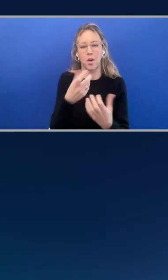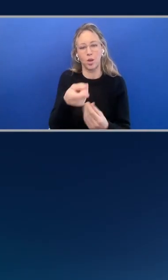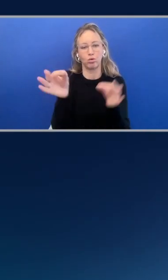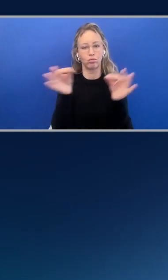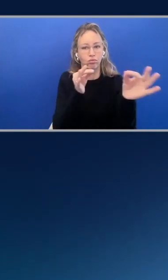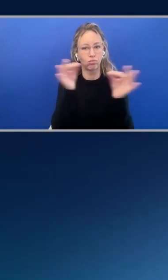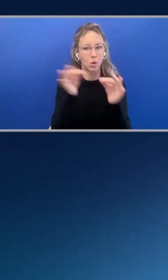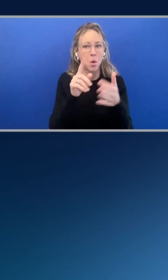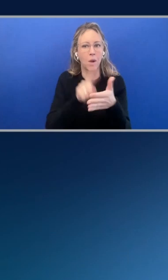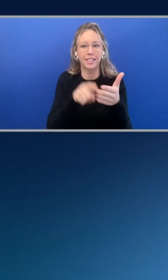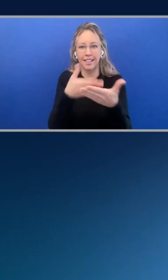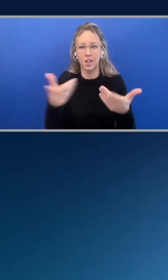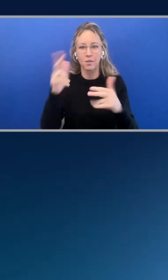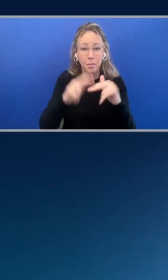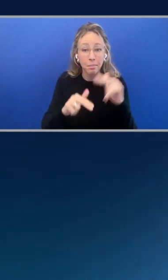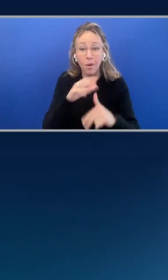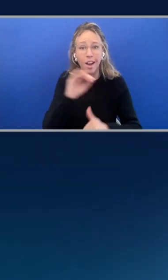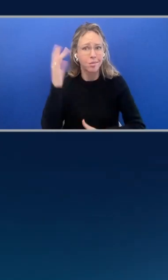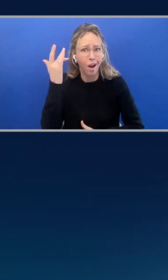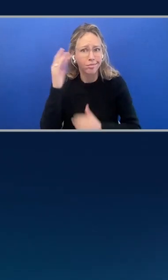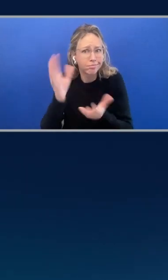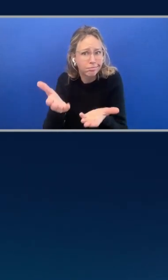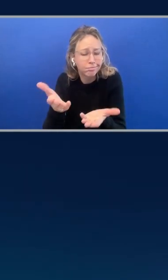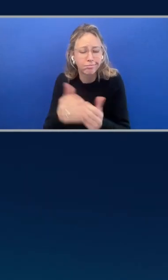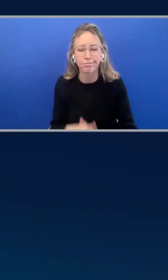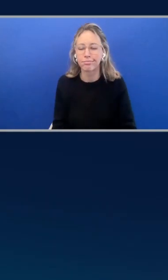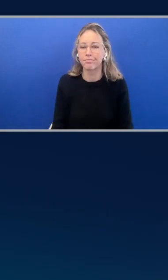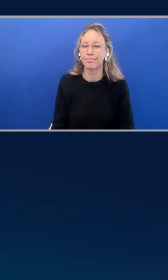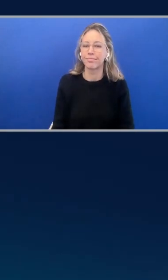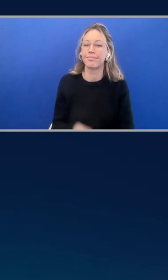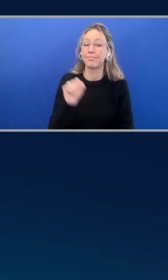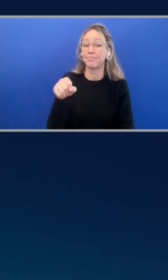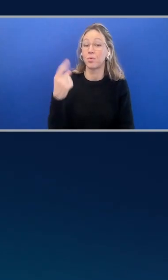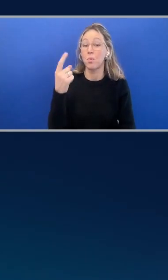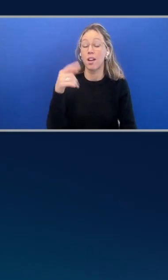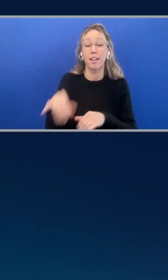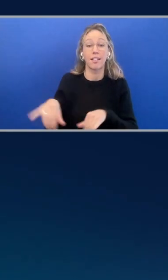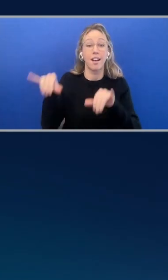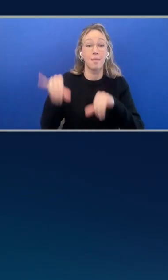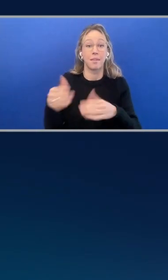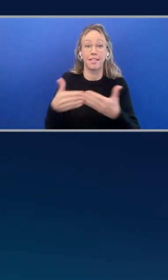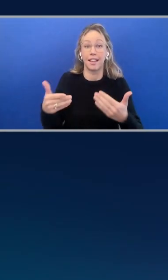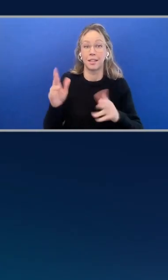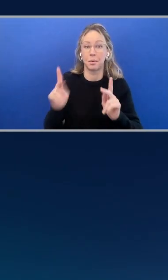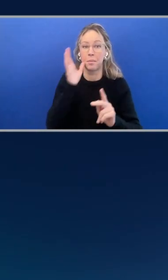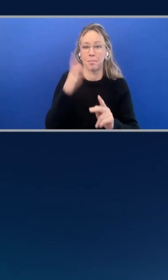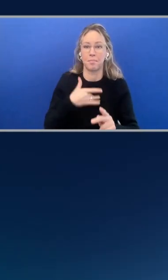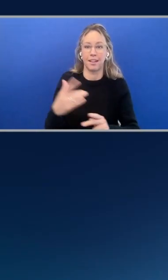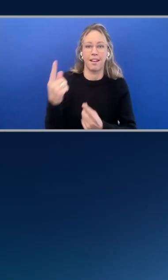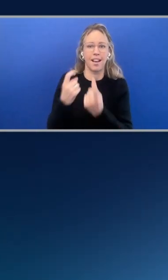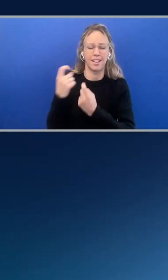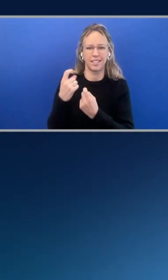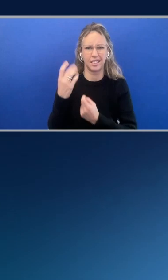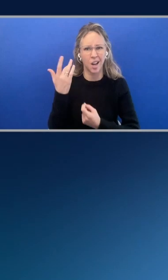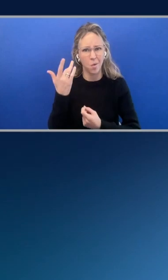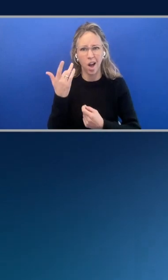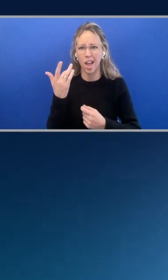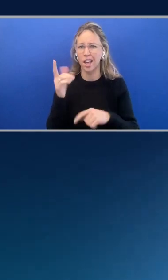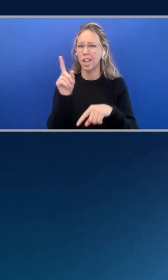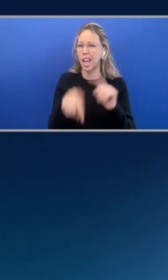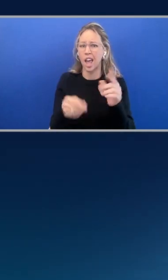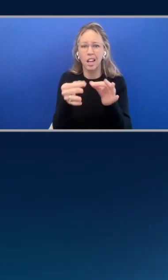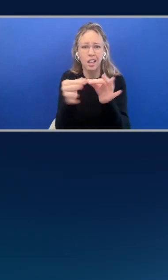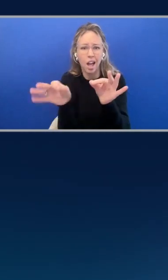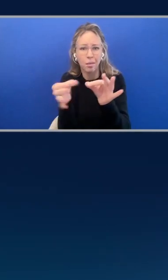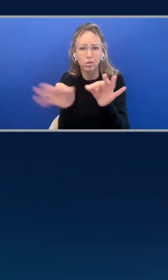what is this thing you've built and why? Yeah. I mean, one of the common things that I get asked is like, why can't subtitles or